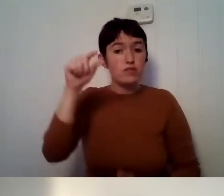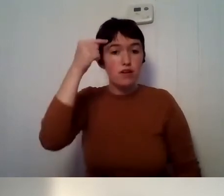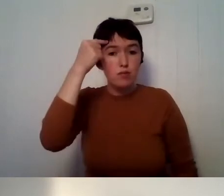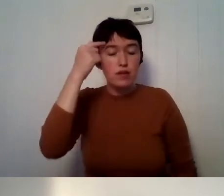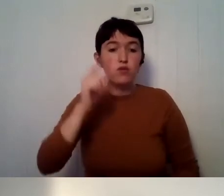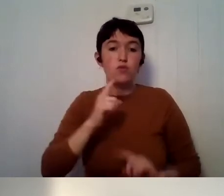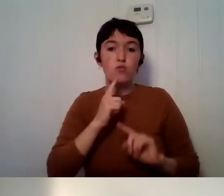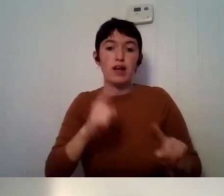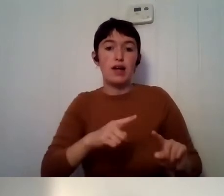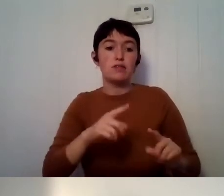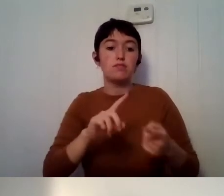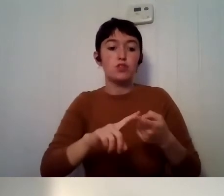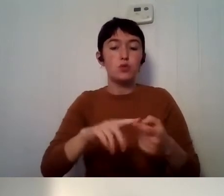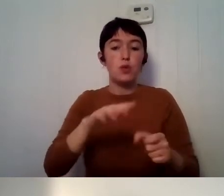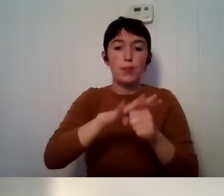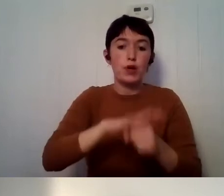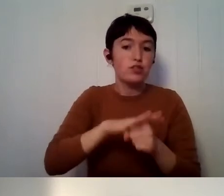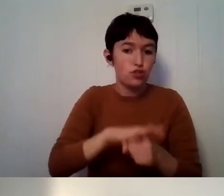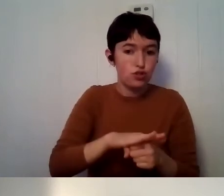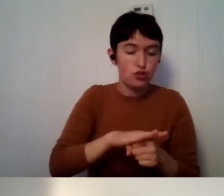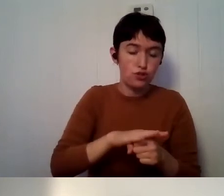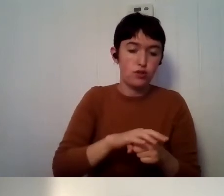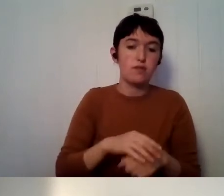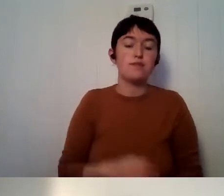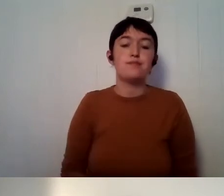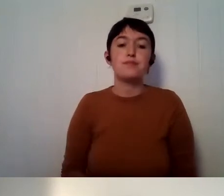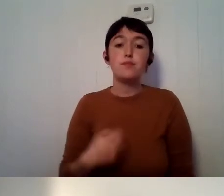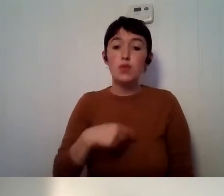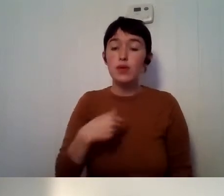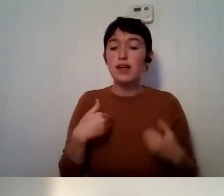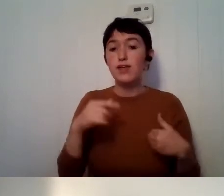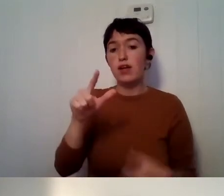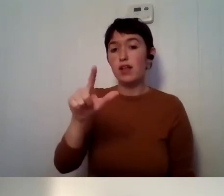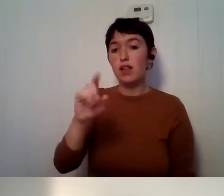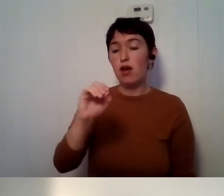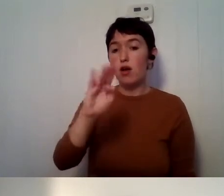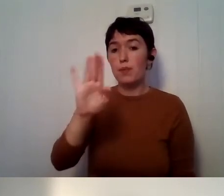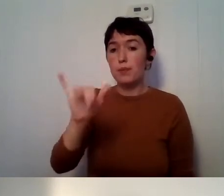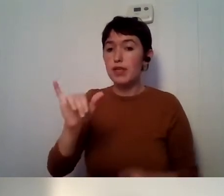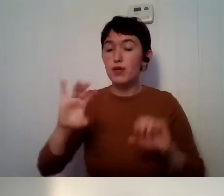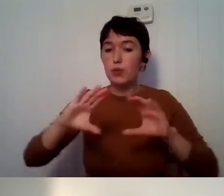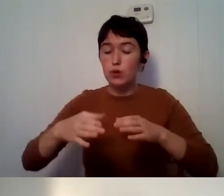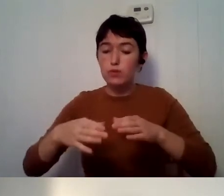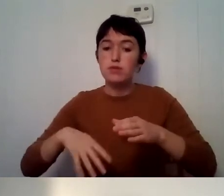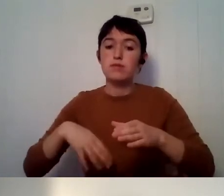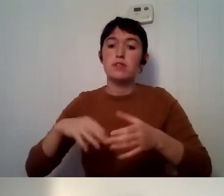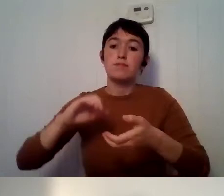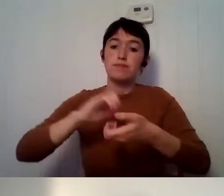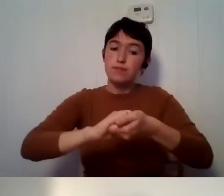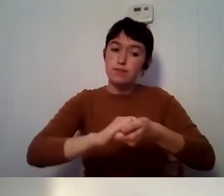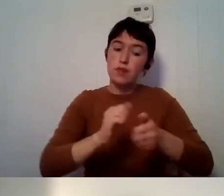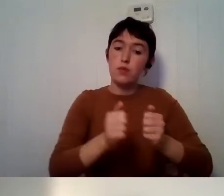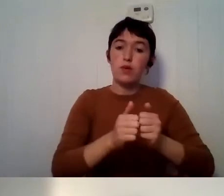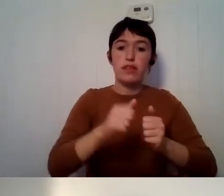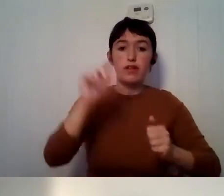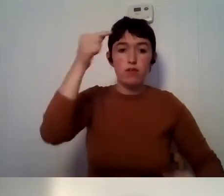pressure. And we have lobby groups all over the world who work with governments to get what they